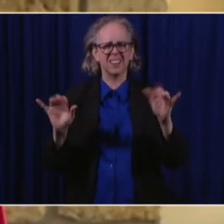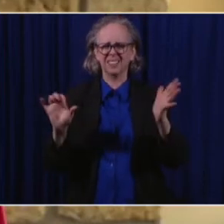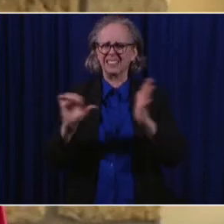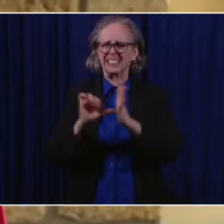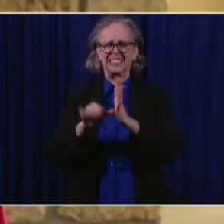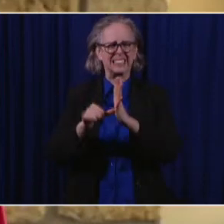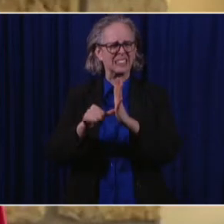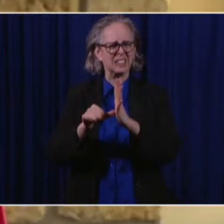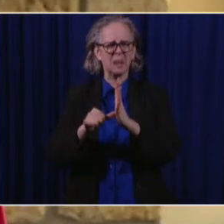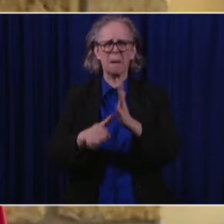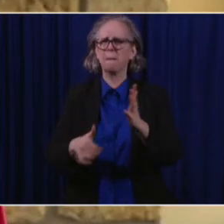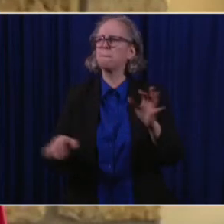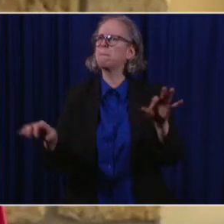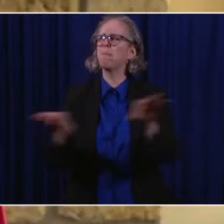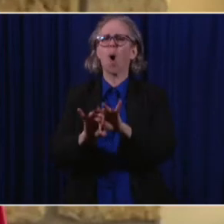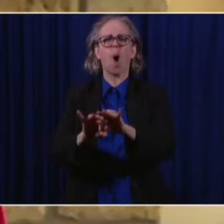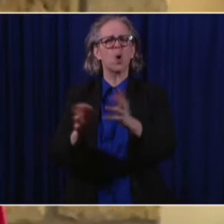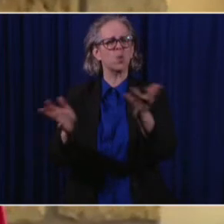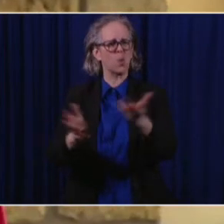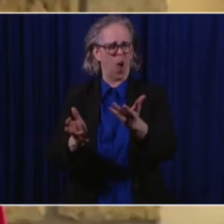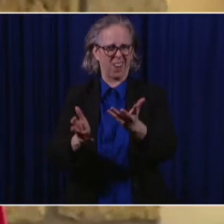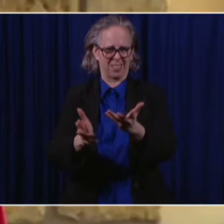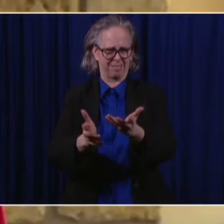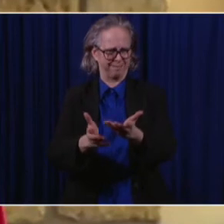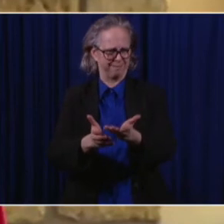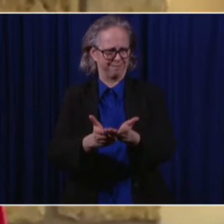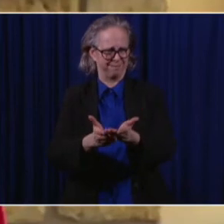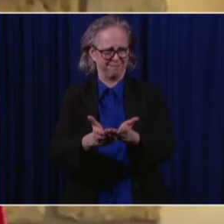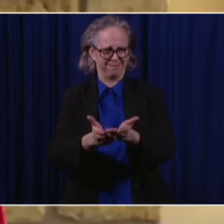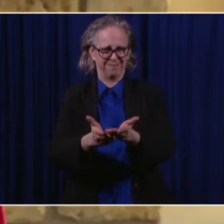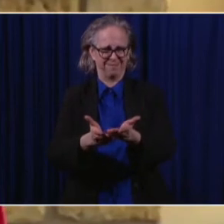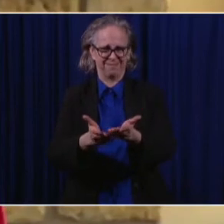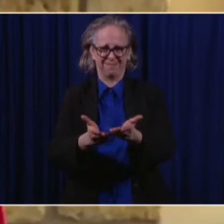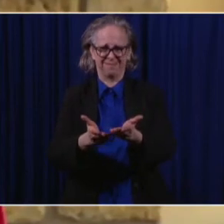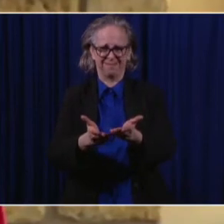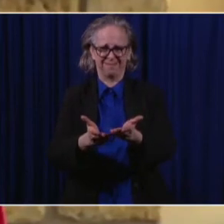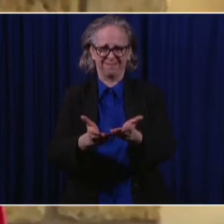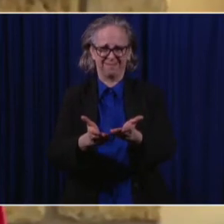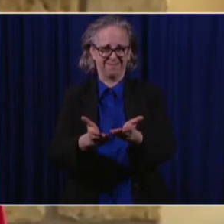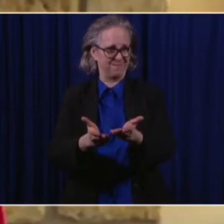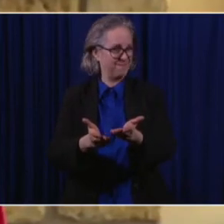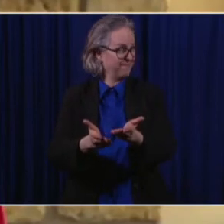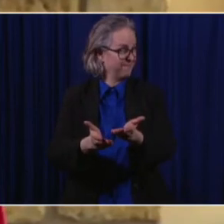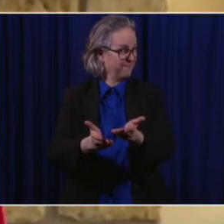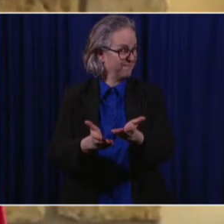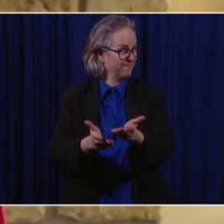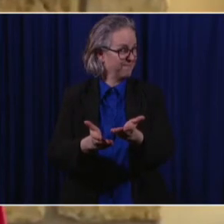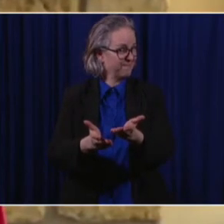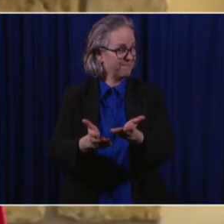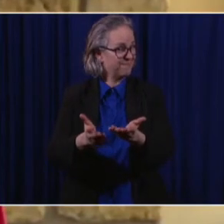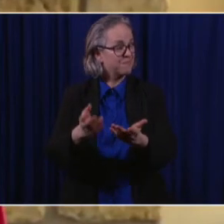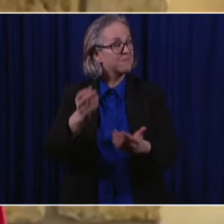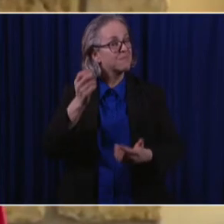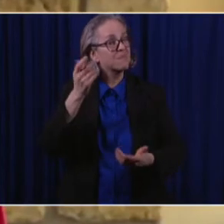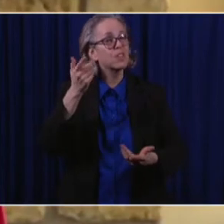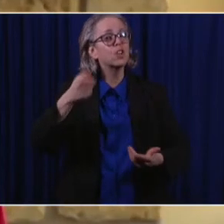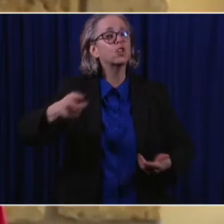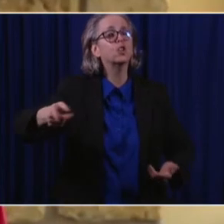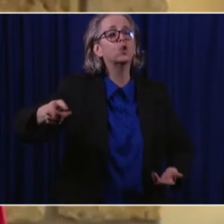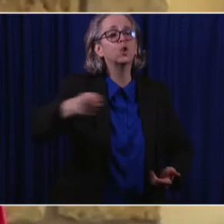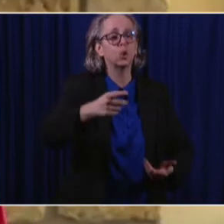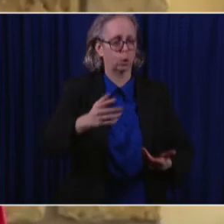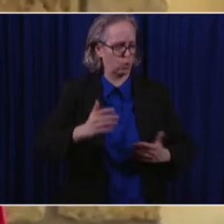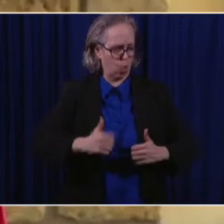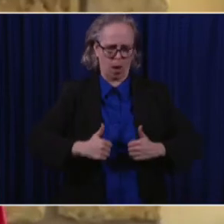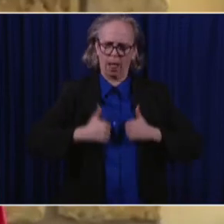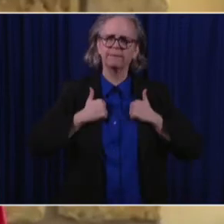that every one of these doctors will tell you is what individuals do in their own lives. And this comes down